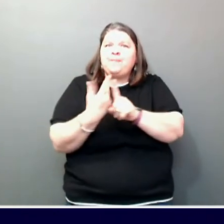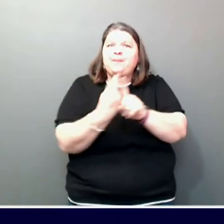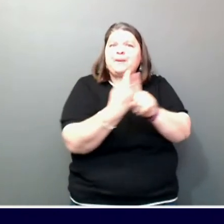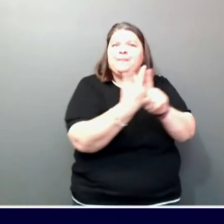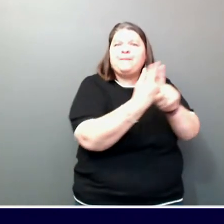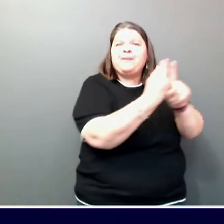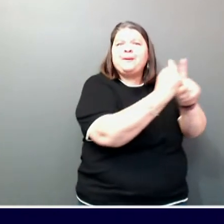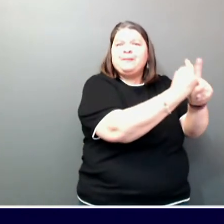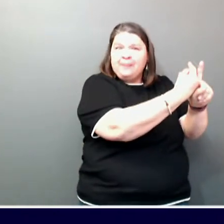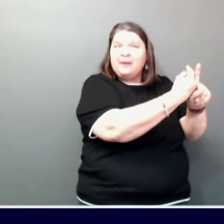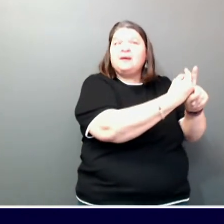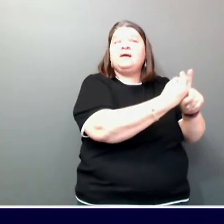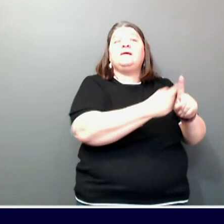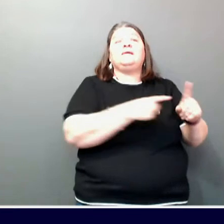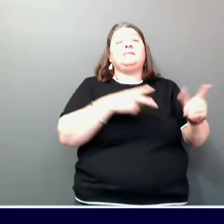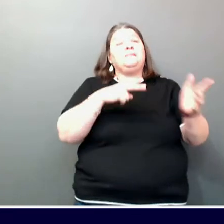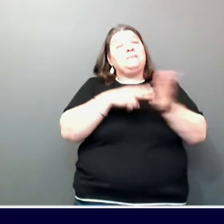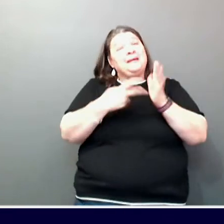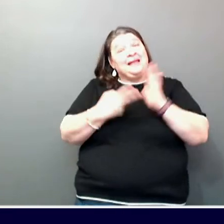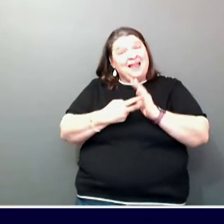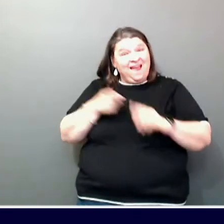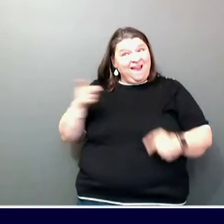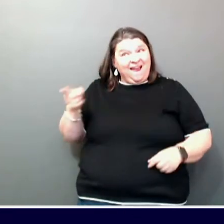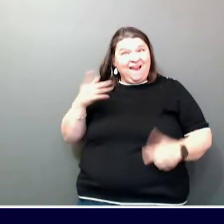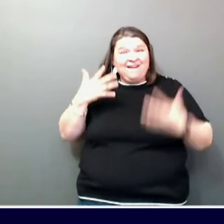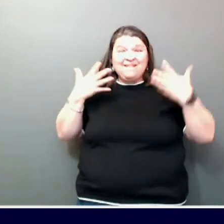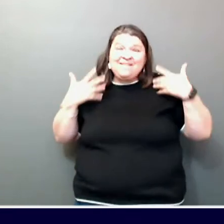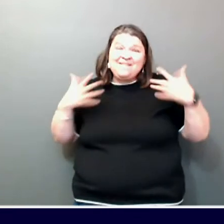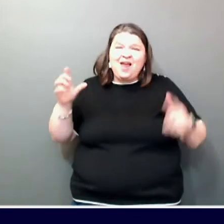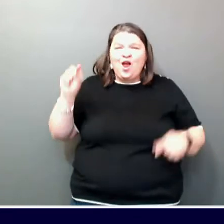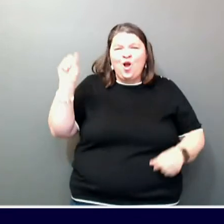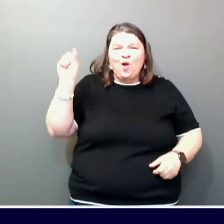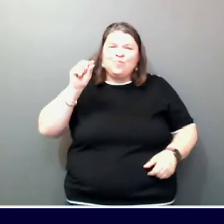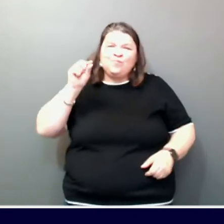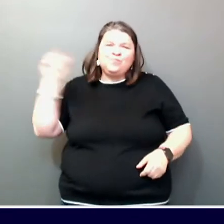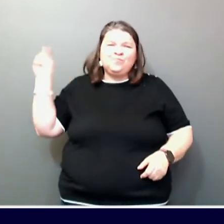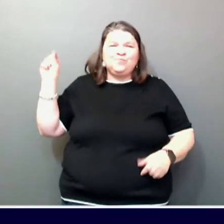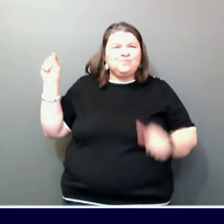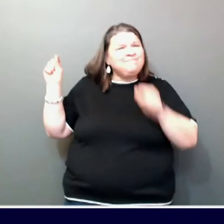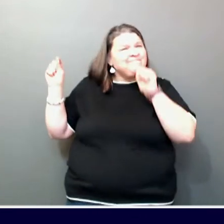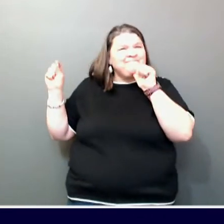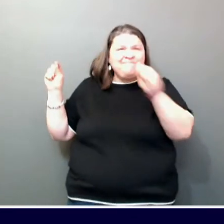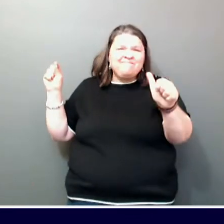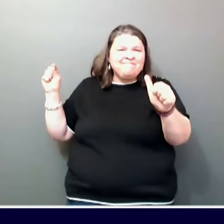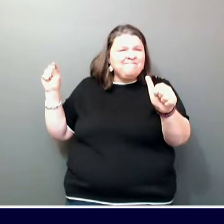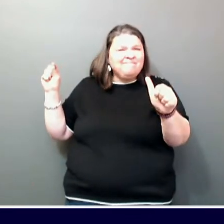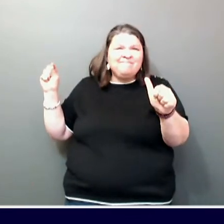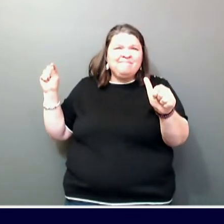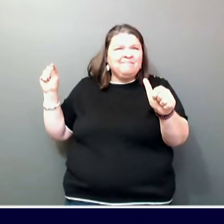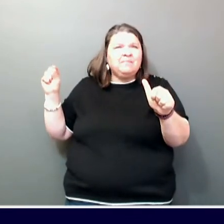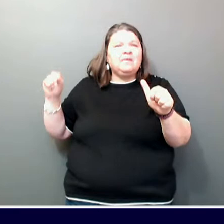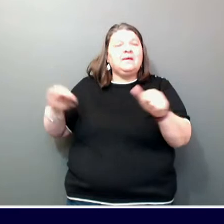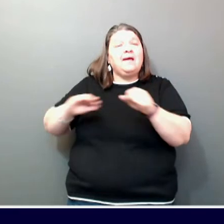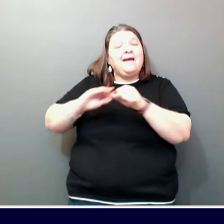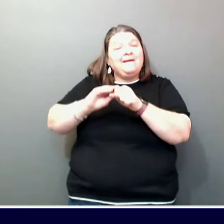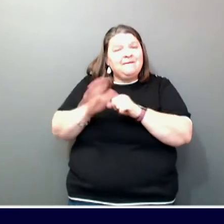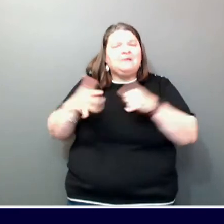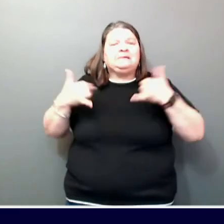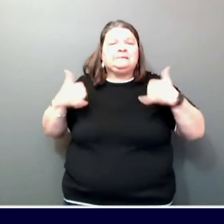mission accomplished back then. We're not doing that now either, just to be clear. But there was more risk because vaccination rates were so much